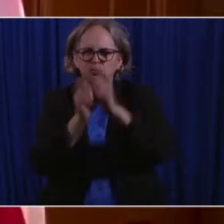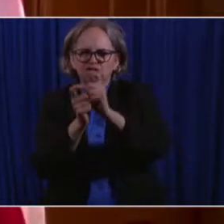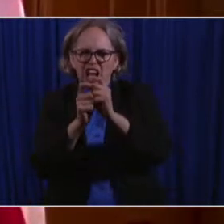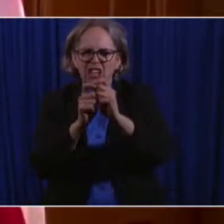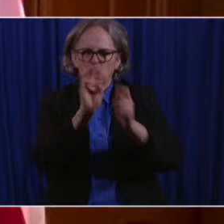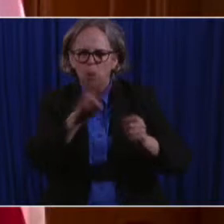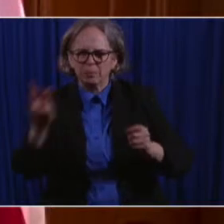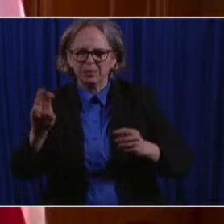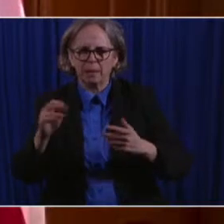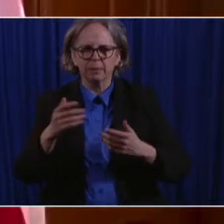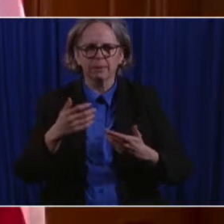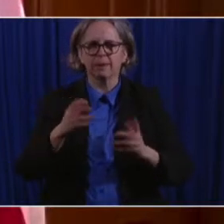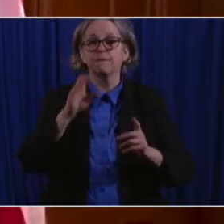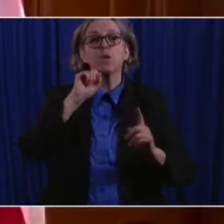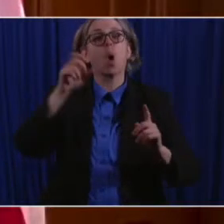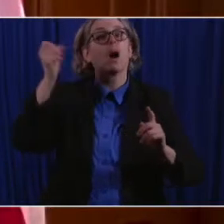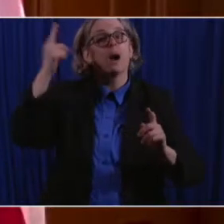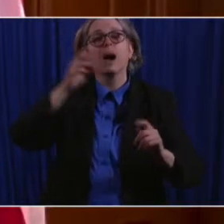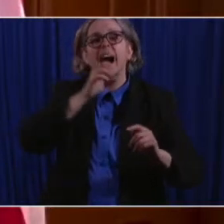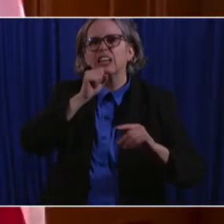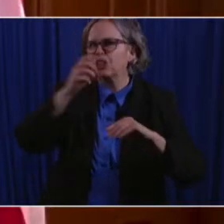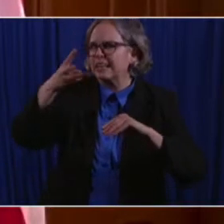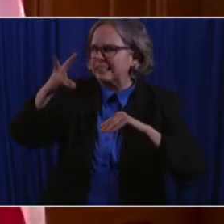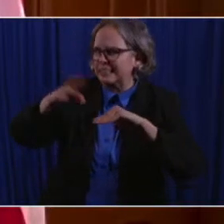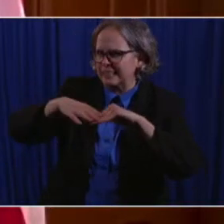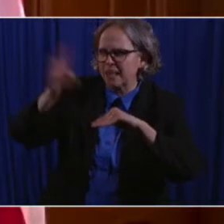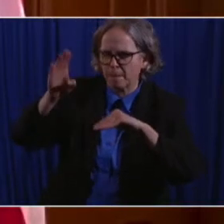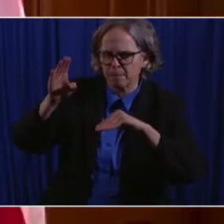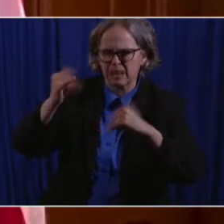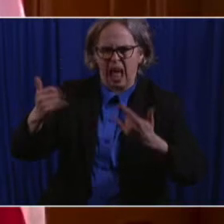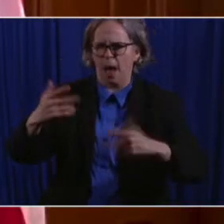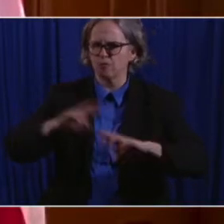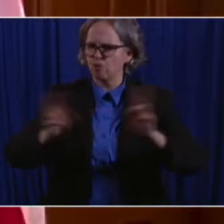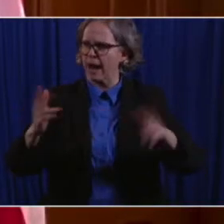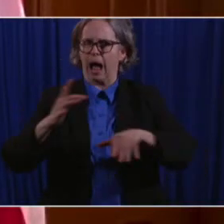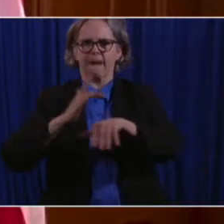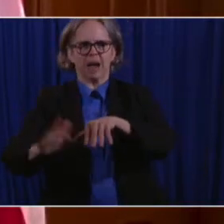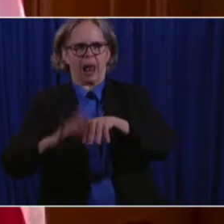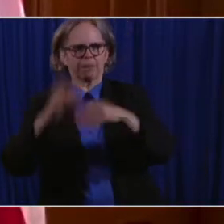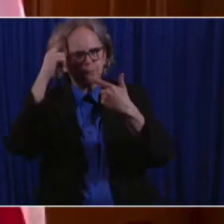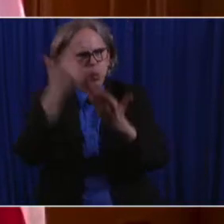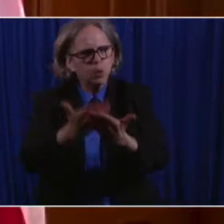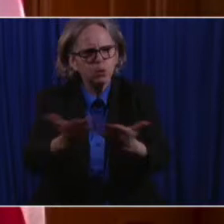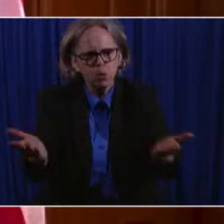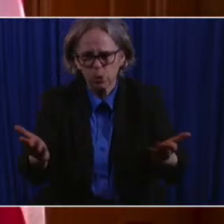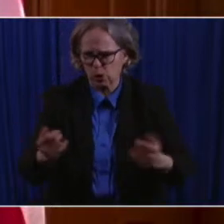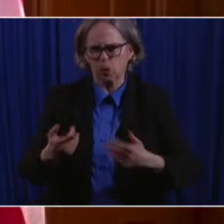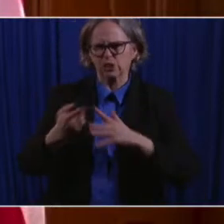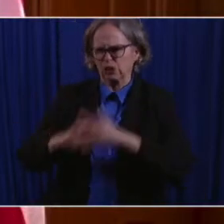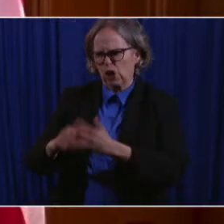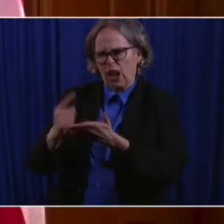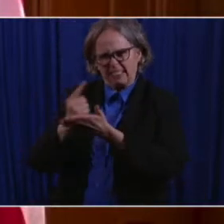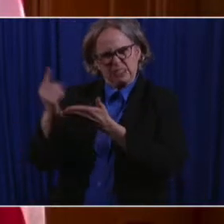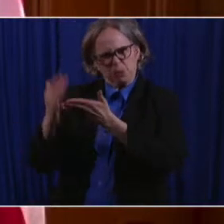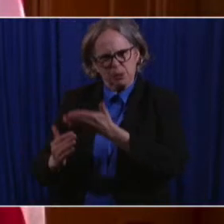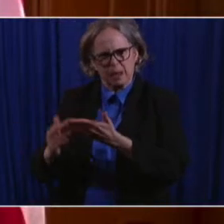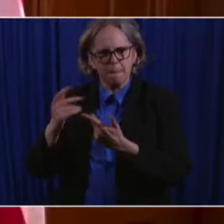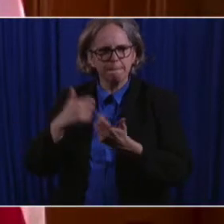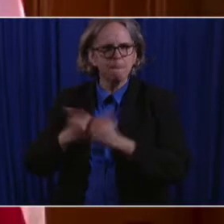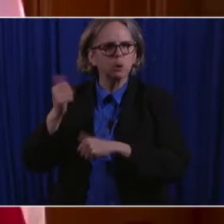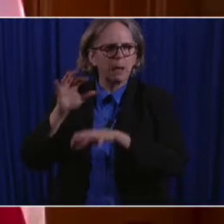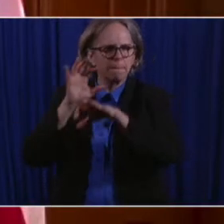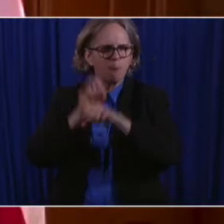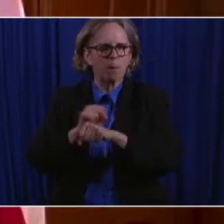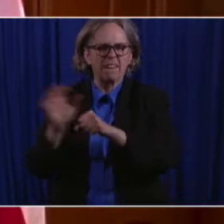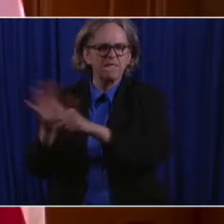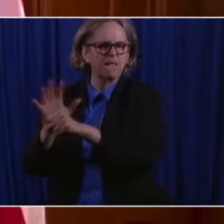now eligible. Most appointments for this weekend, many of them are filled, but we want to make sure every dose is distributed. Ohioans seeking